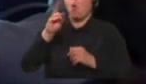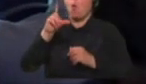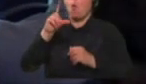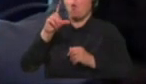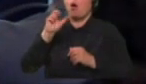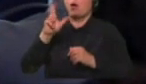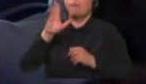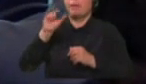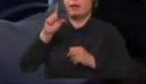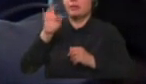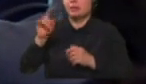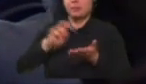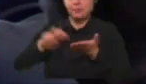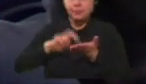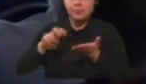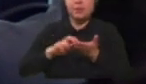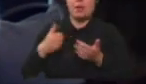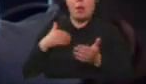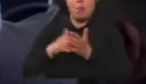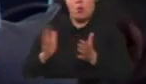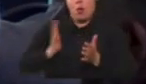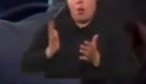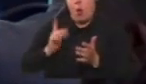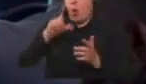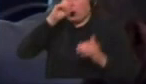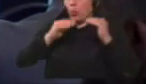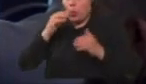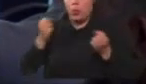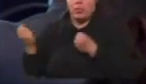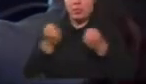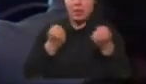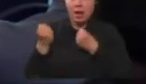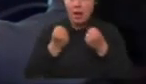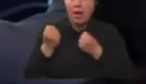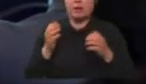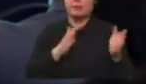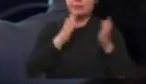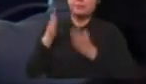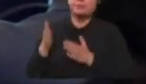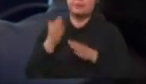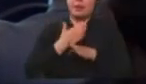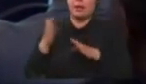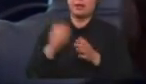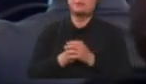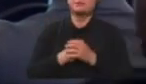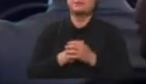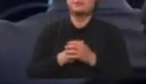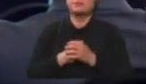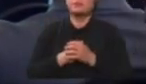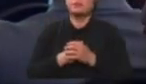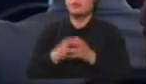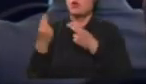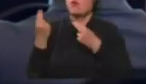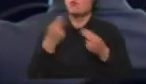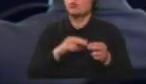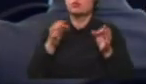public transportation is vital for walkable communities. Next slide, please. So let's get back to this room.